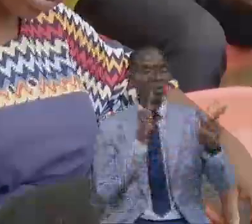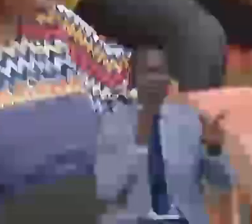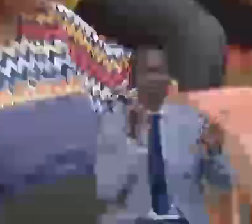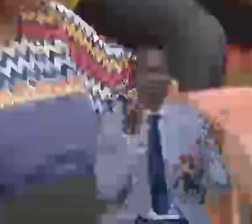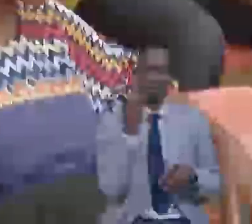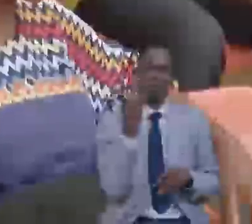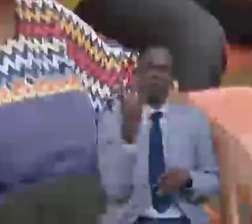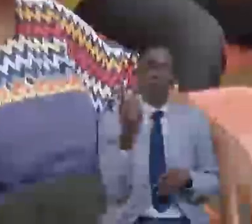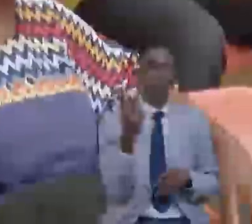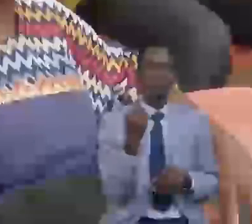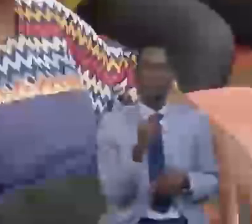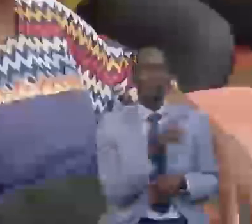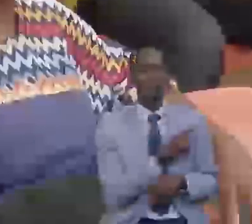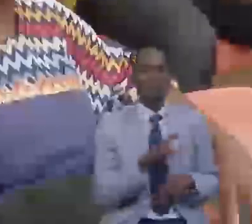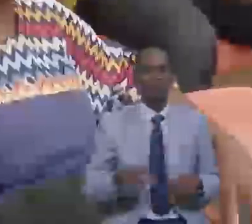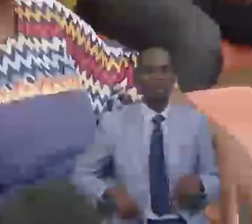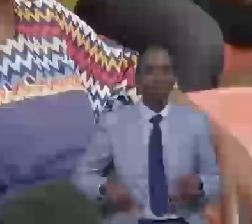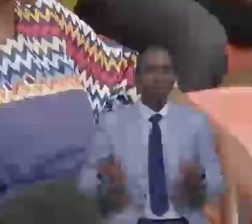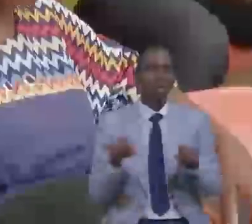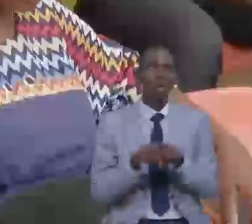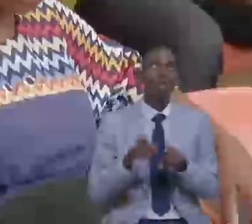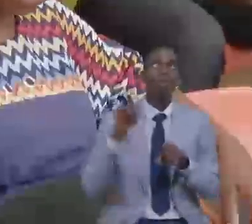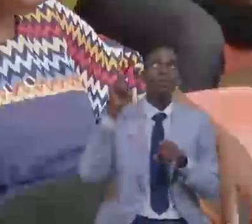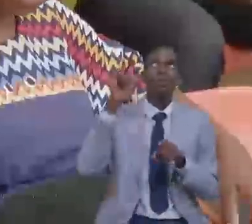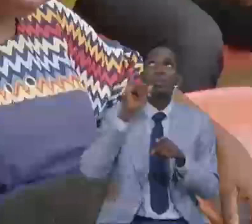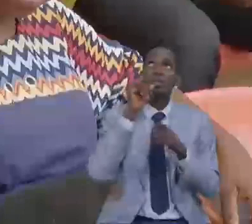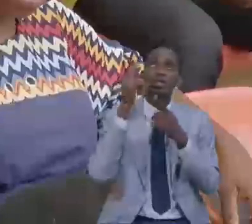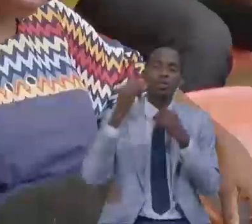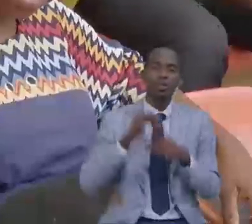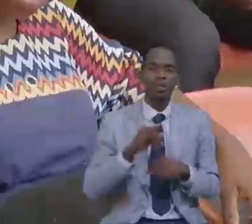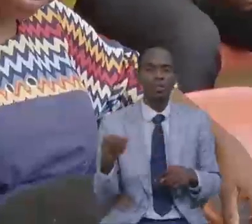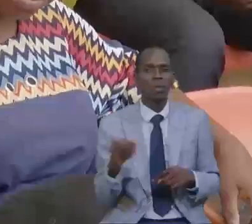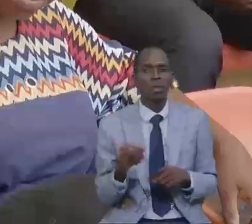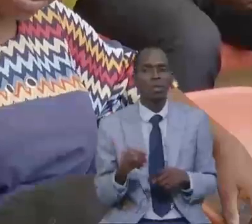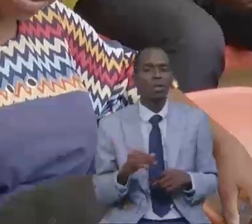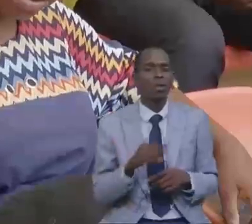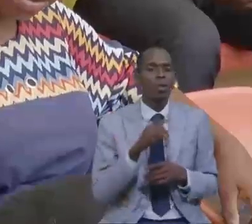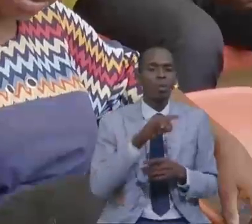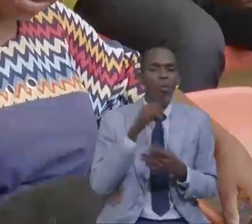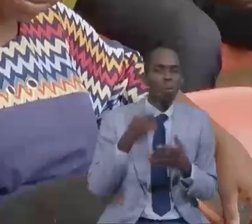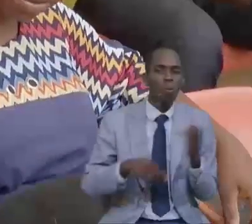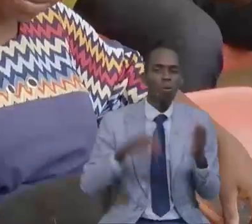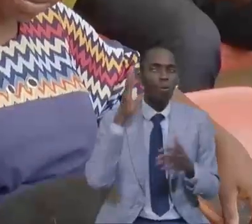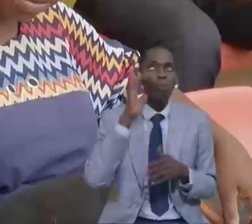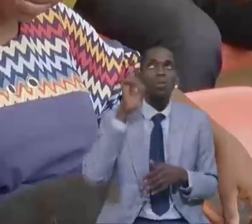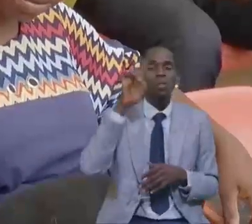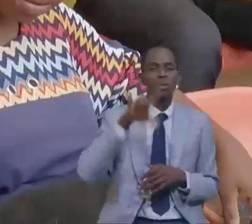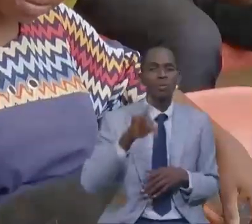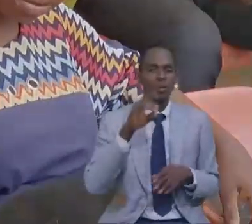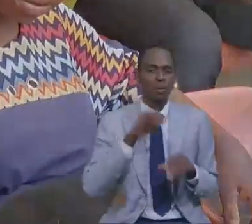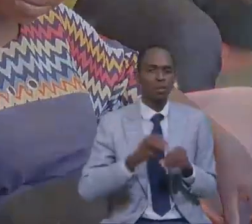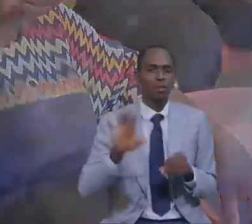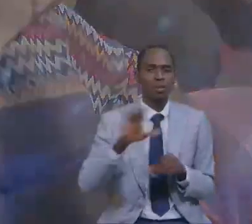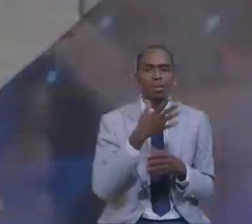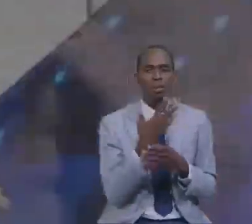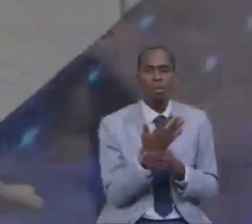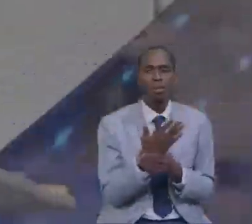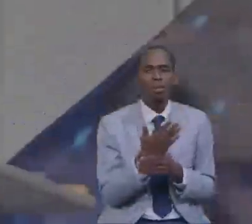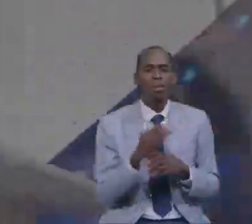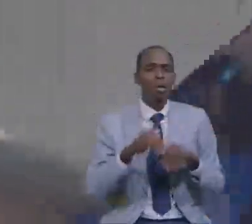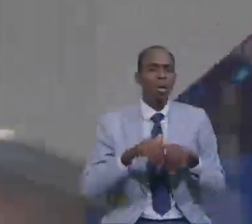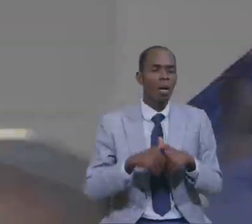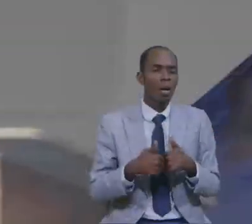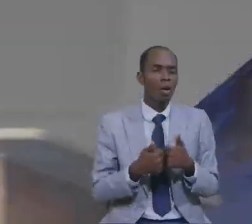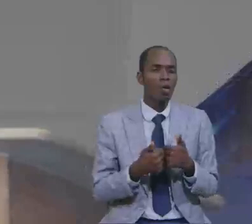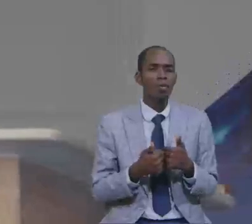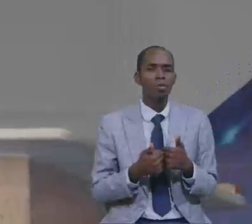hand? How will he meet you when he comes? As you're serving the Lord, you're asking, will this